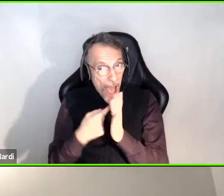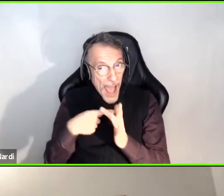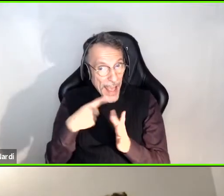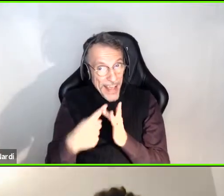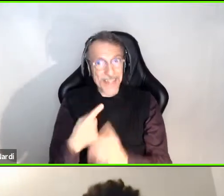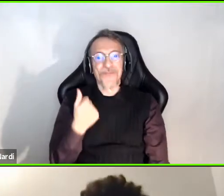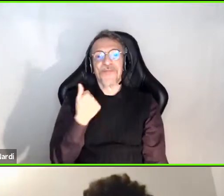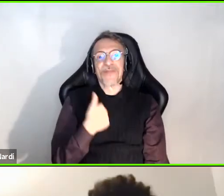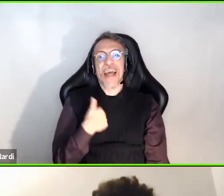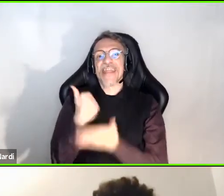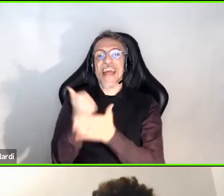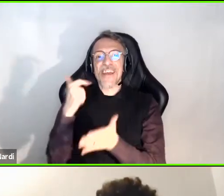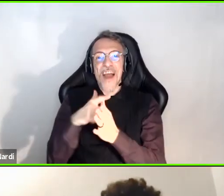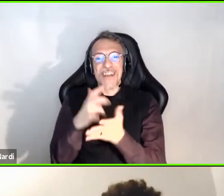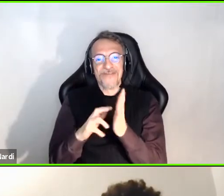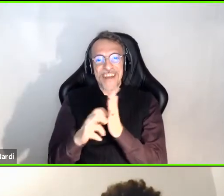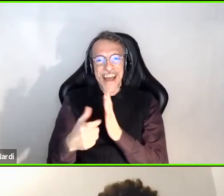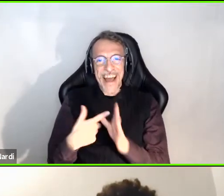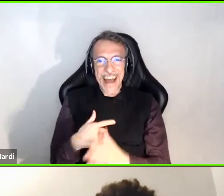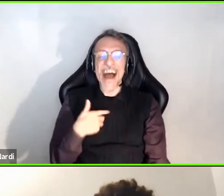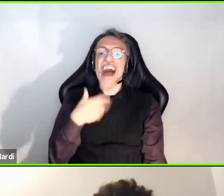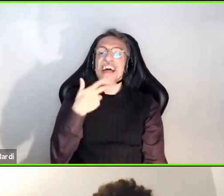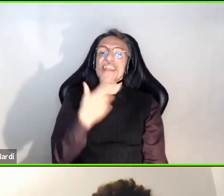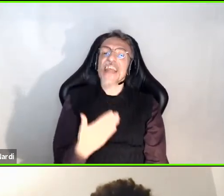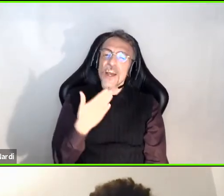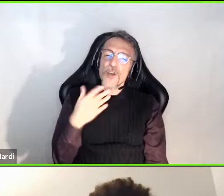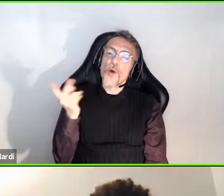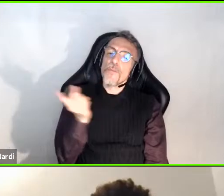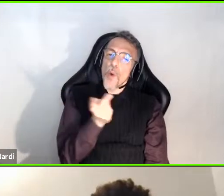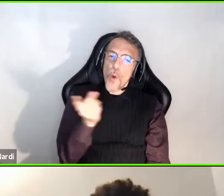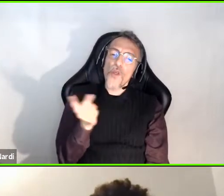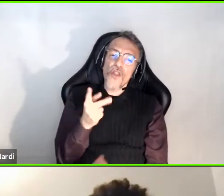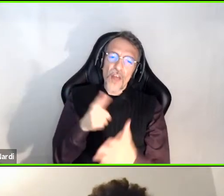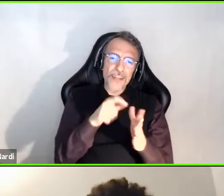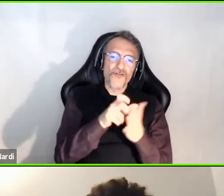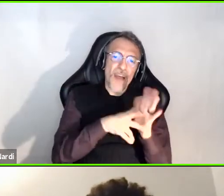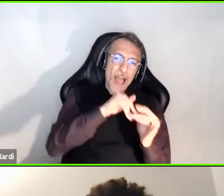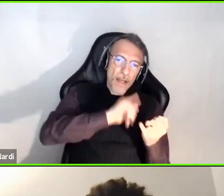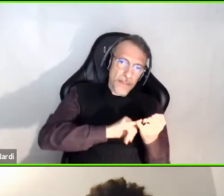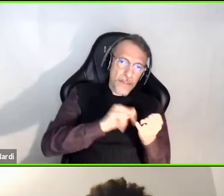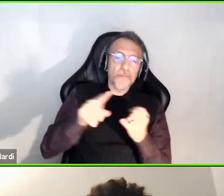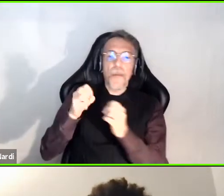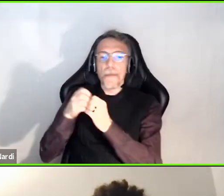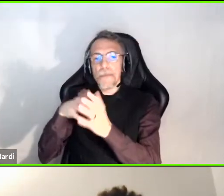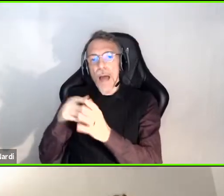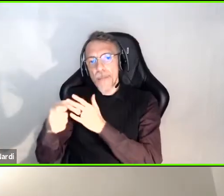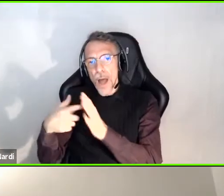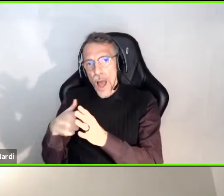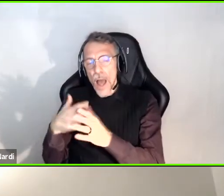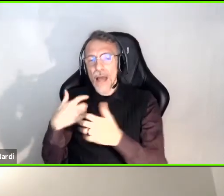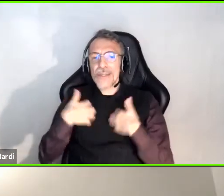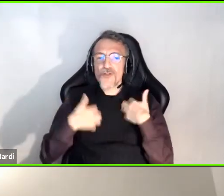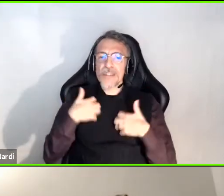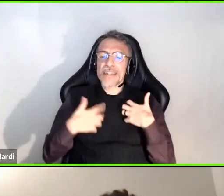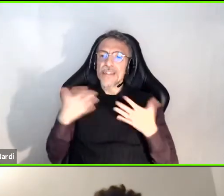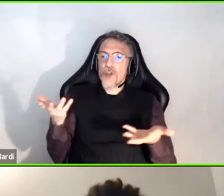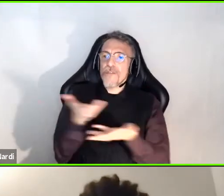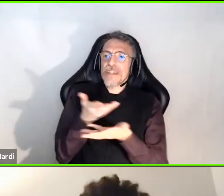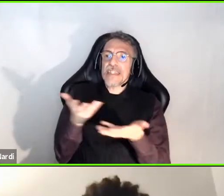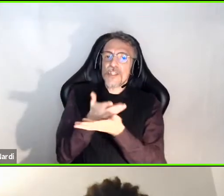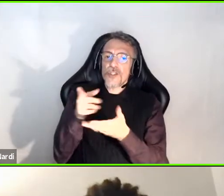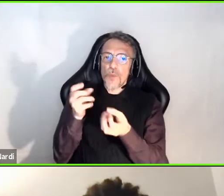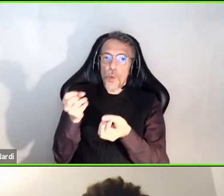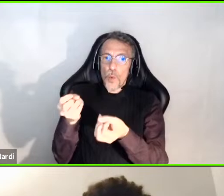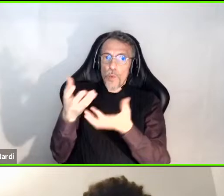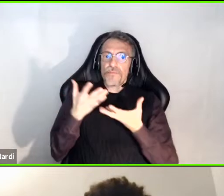brilliant. Thank you, Andreas. Well, I just want to thank both of you, Andreas and Baba, just for the interesting conversation. I think what you present really